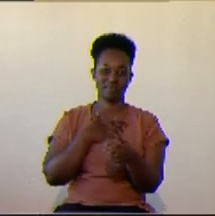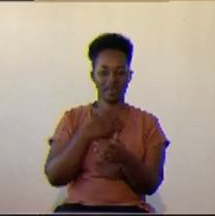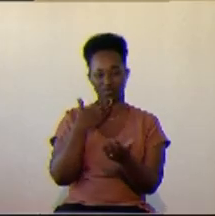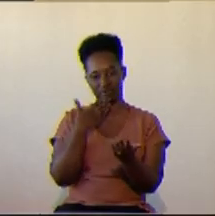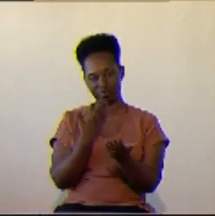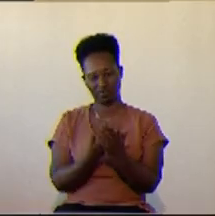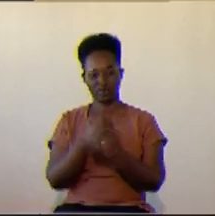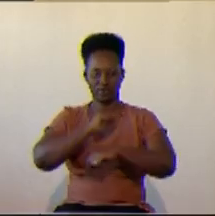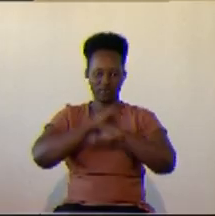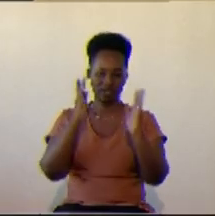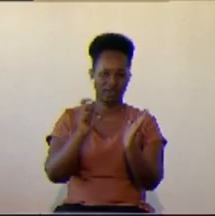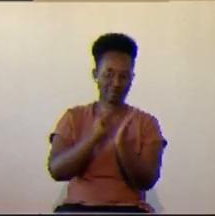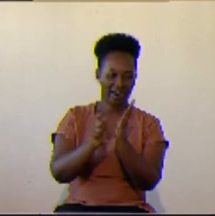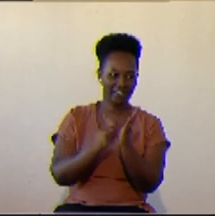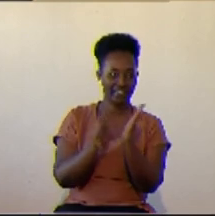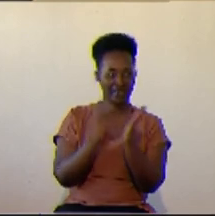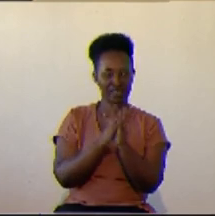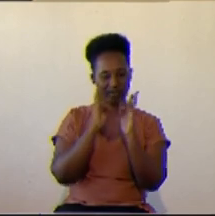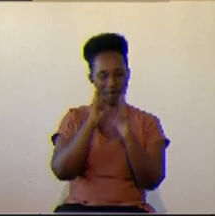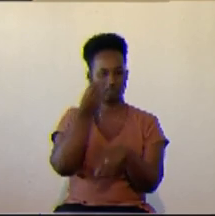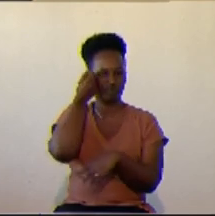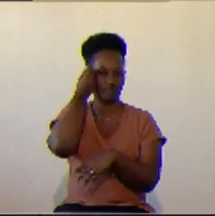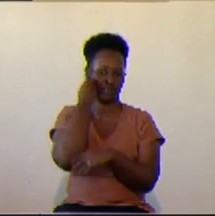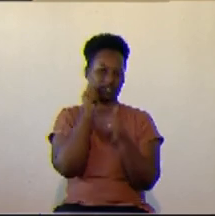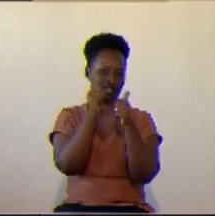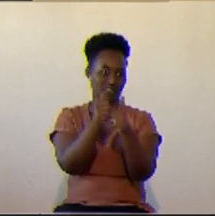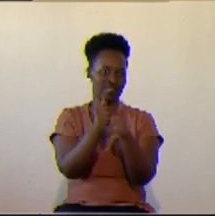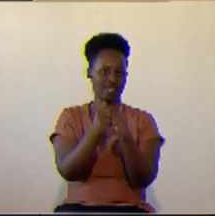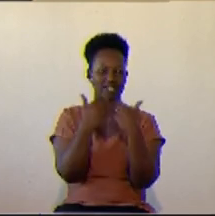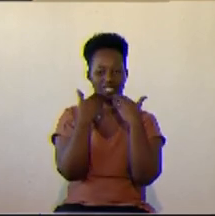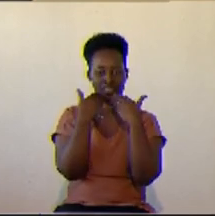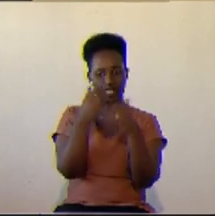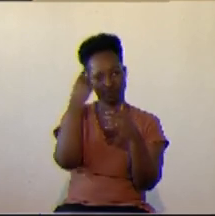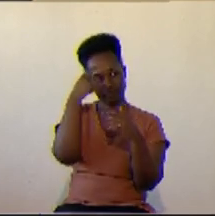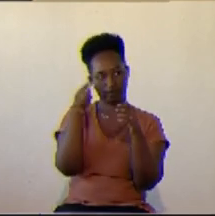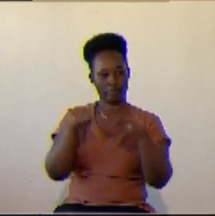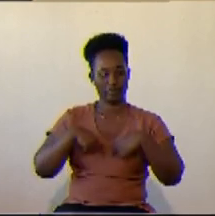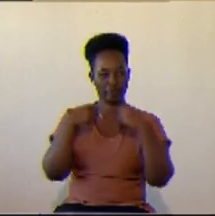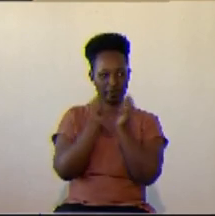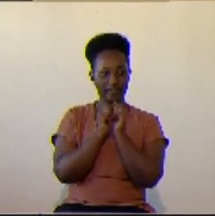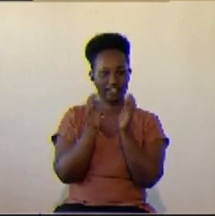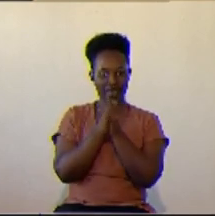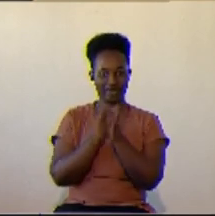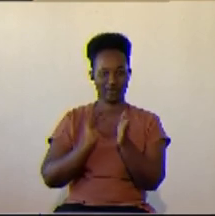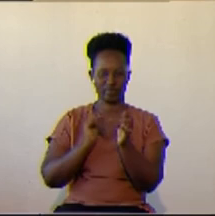attentive, taking notes, and I hope you have been understanding the concept. Thank you for being with me and with us